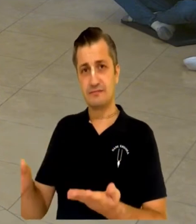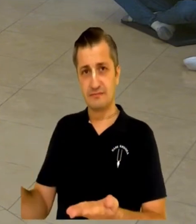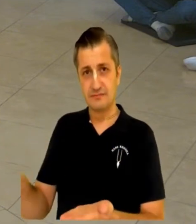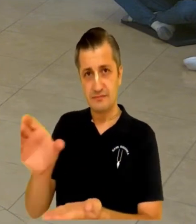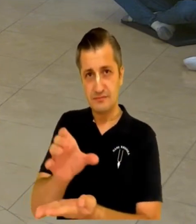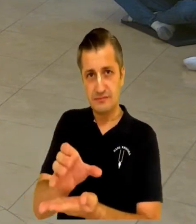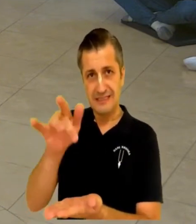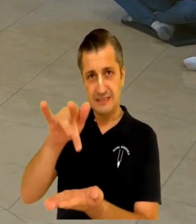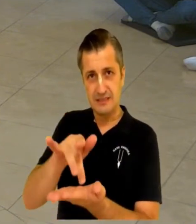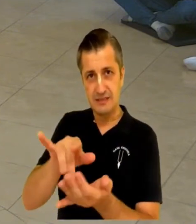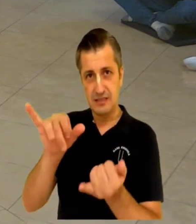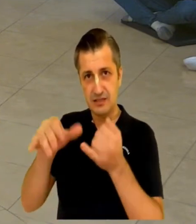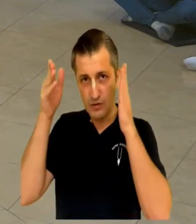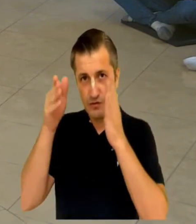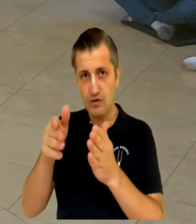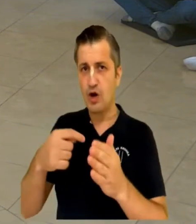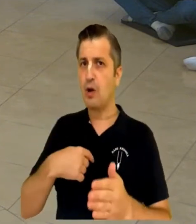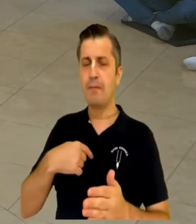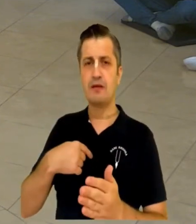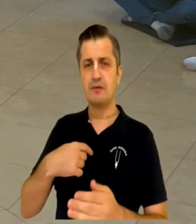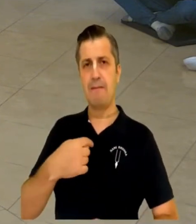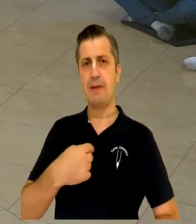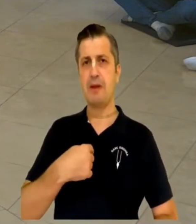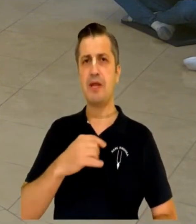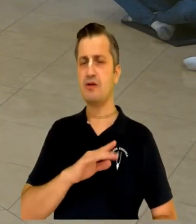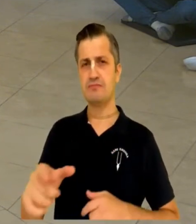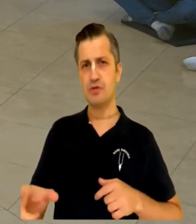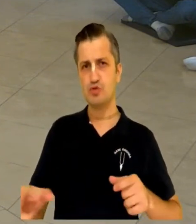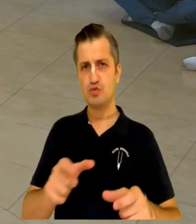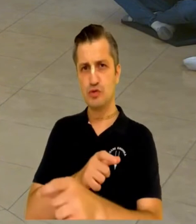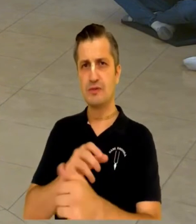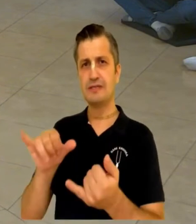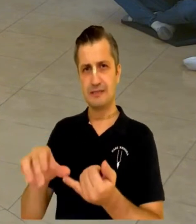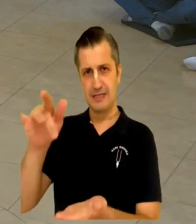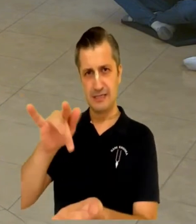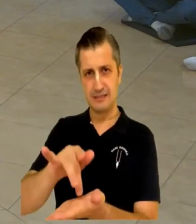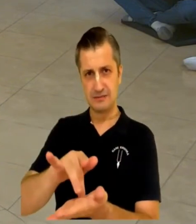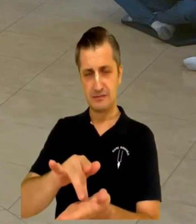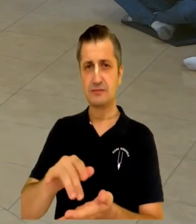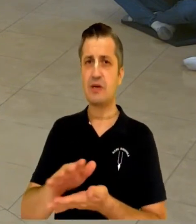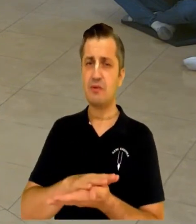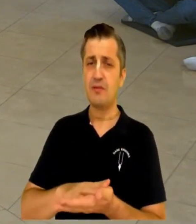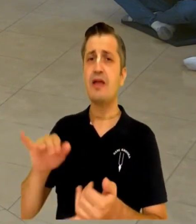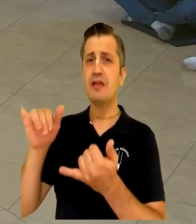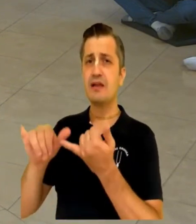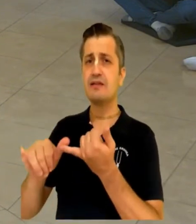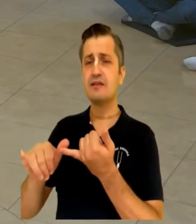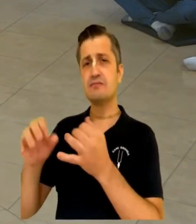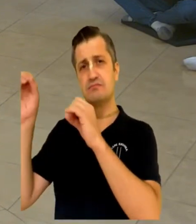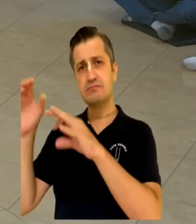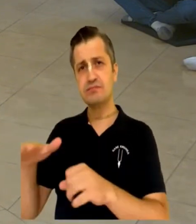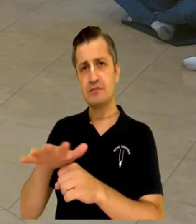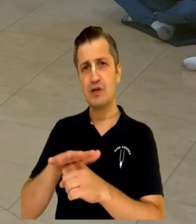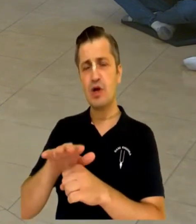right? Krishna wanted this to happen. So again, what is it that Krishna wanted me to learn in this situation? And how